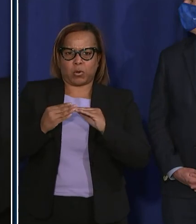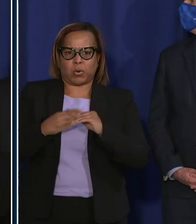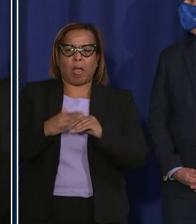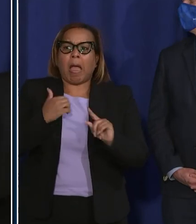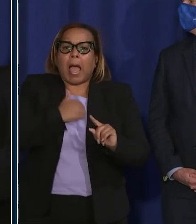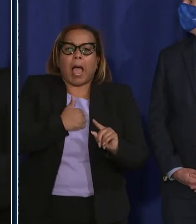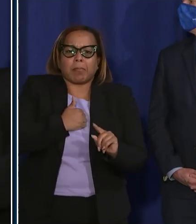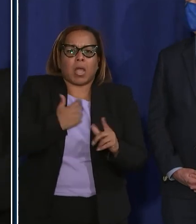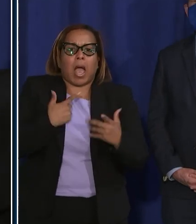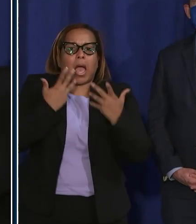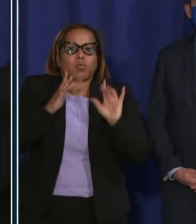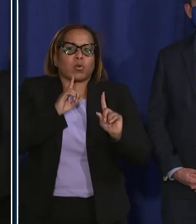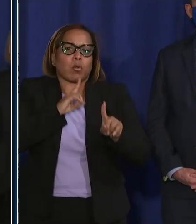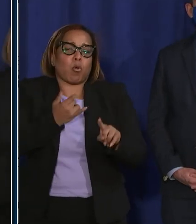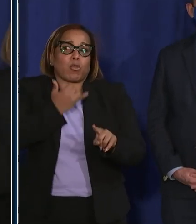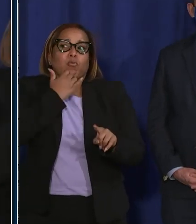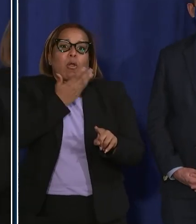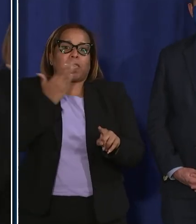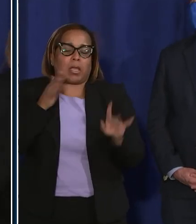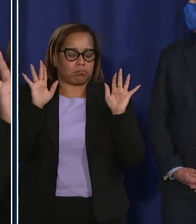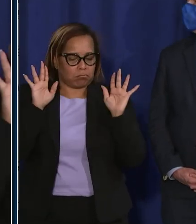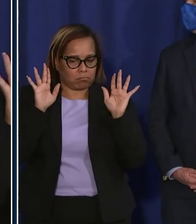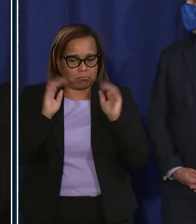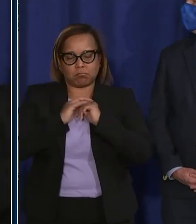that. I don't want to report the wrong thing.